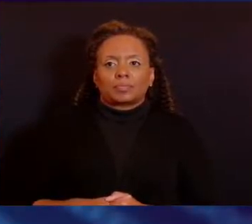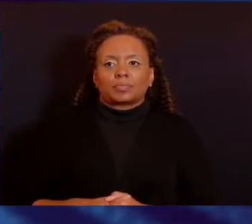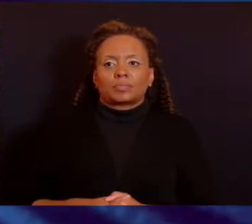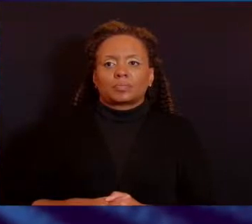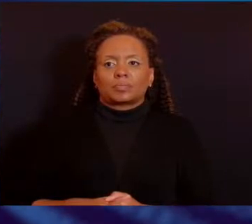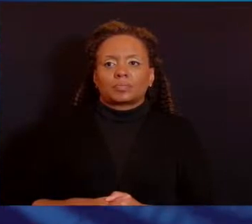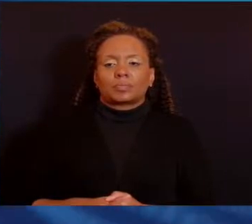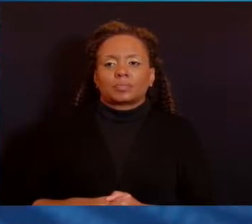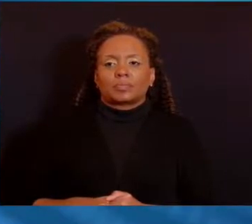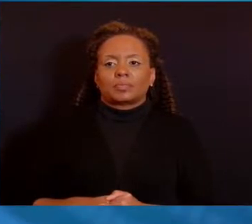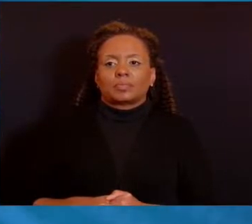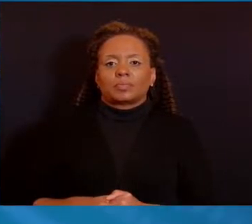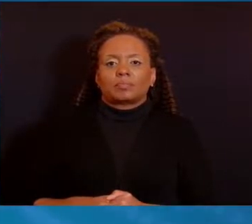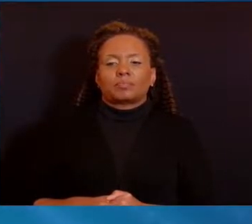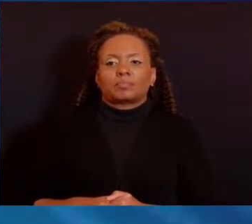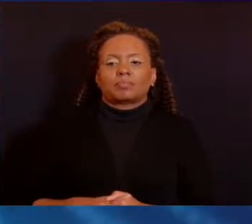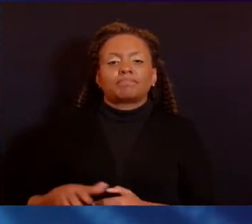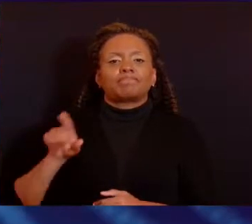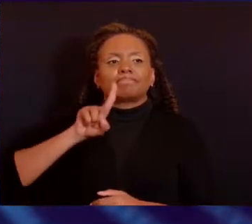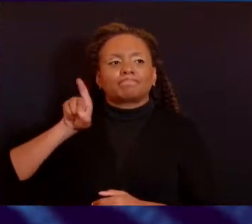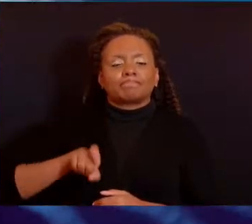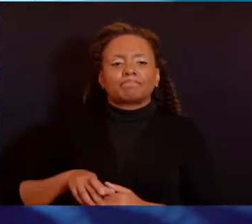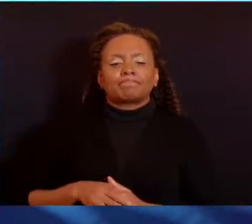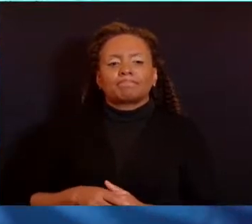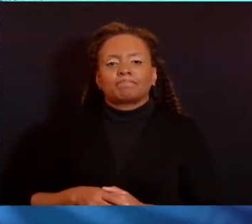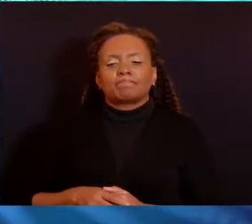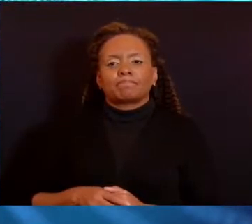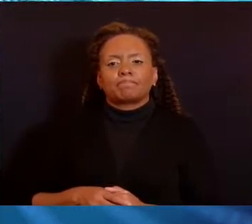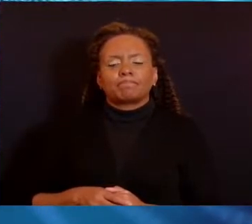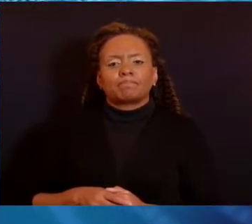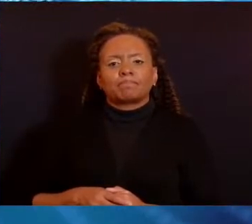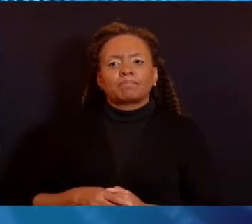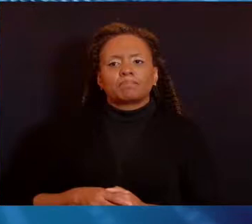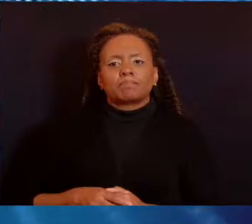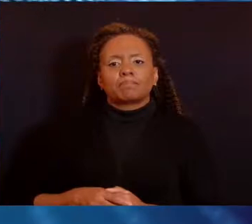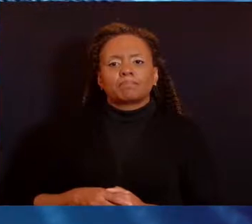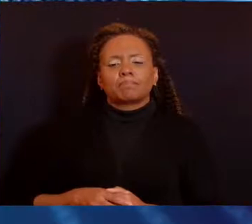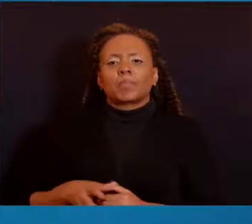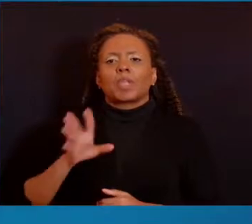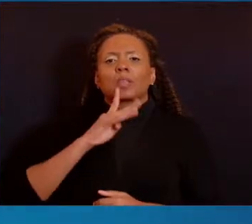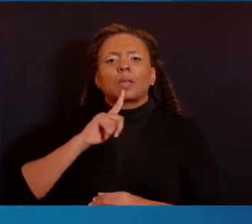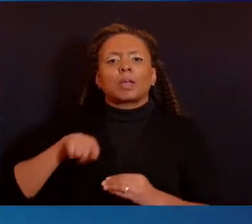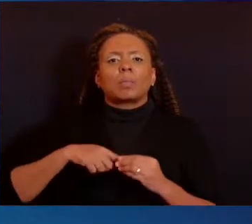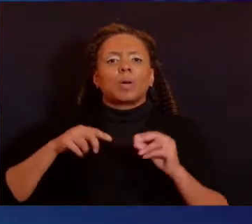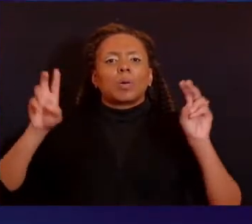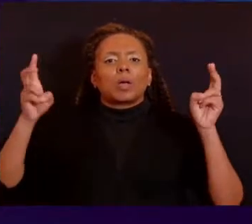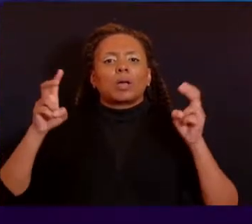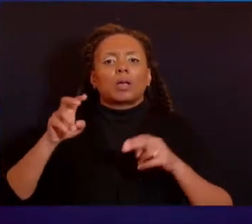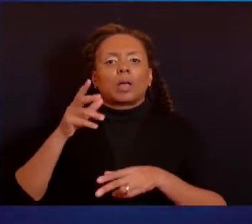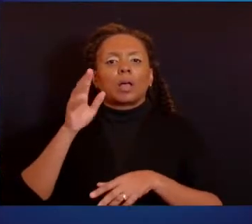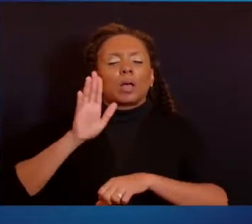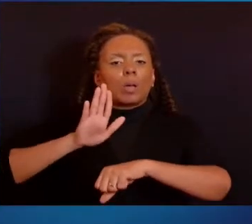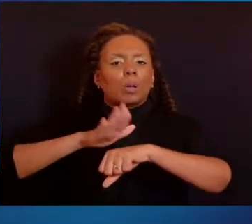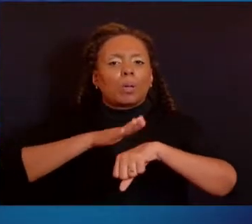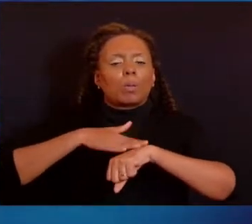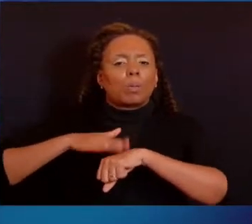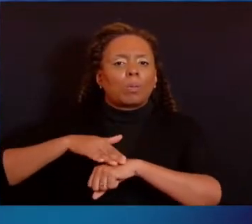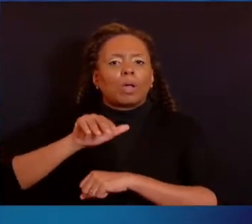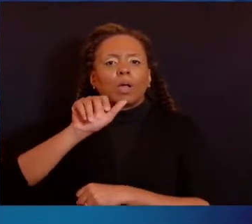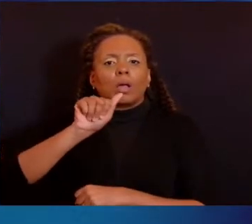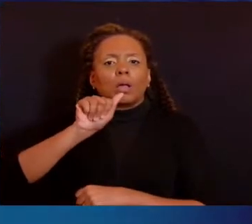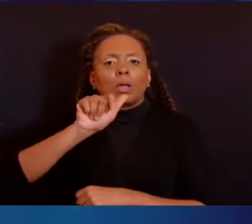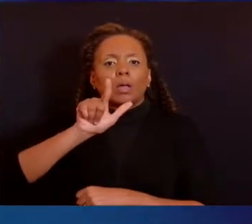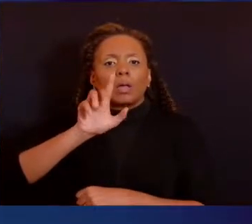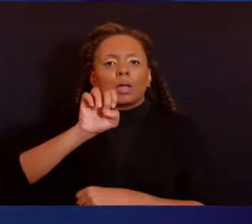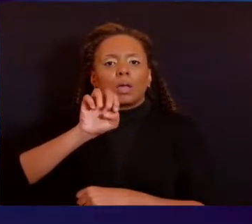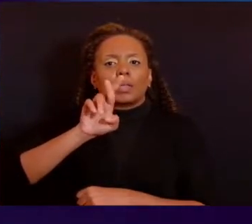Also have a question quickly from Mr. Best. I heard you talk about the system, the alert system, the amber and green. And I'm wondering